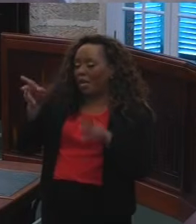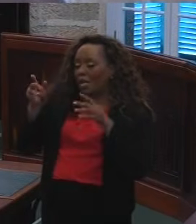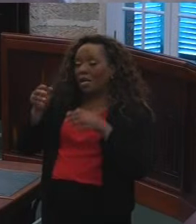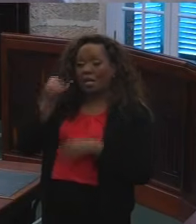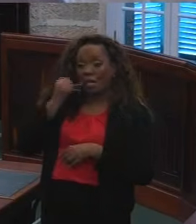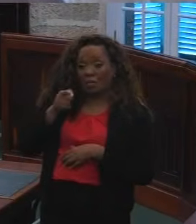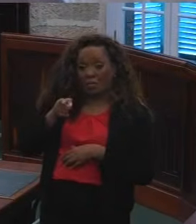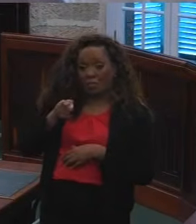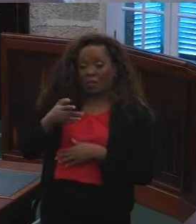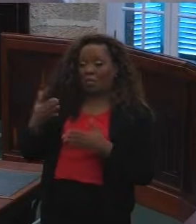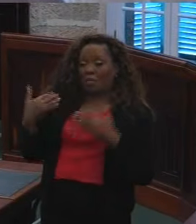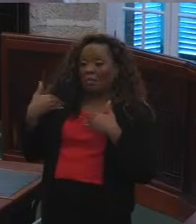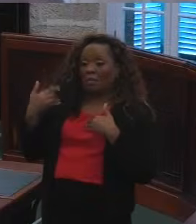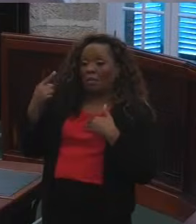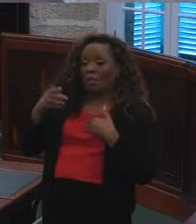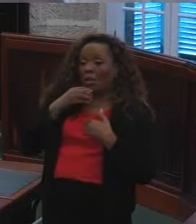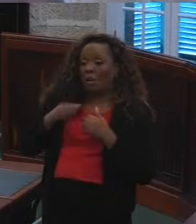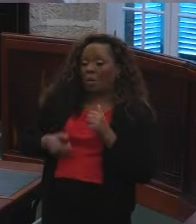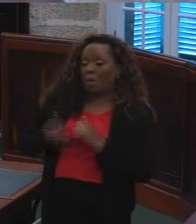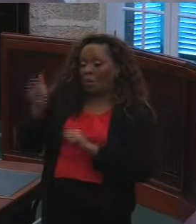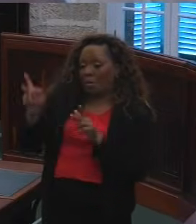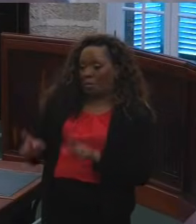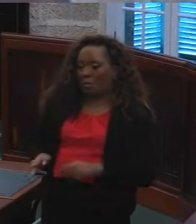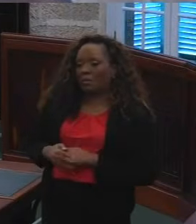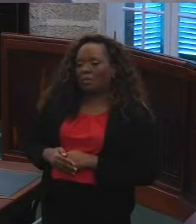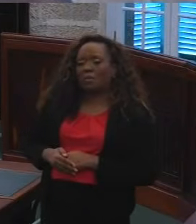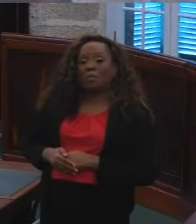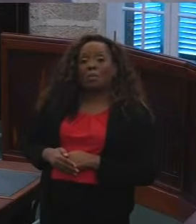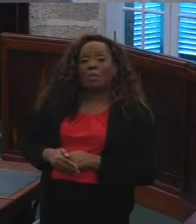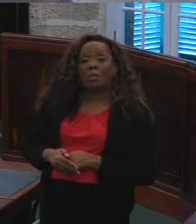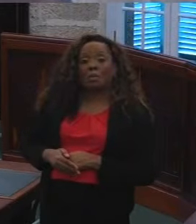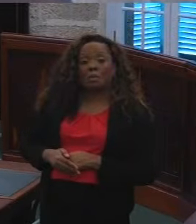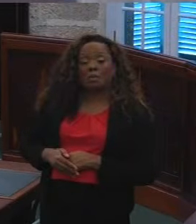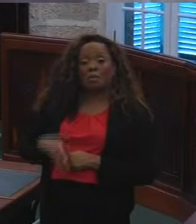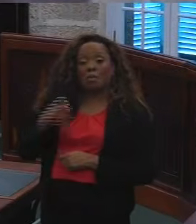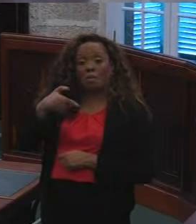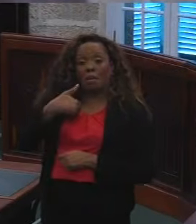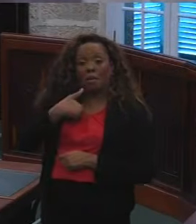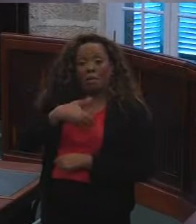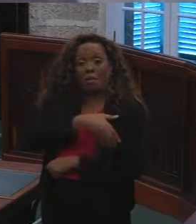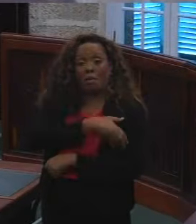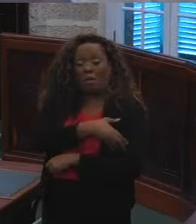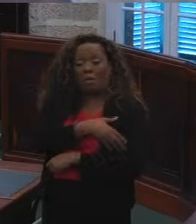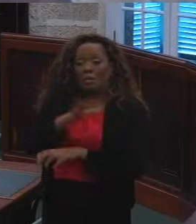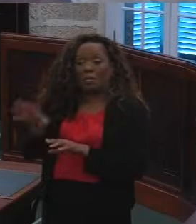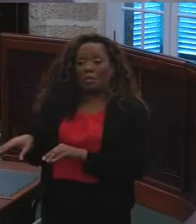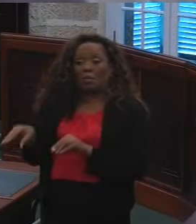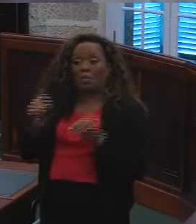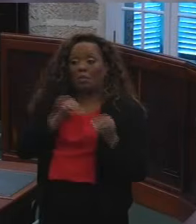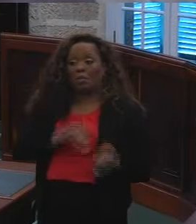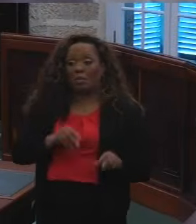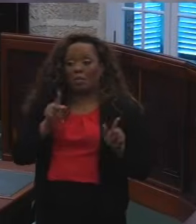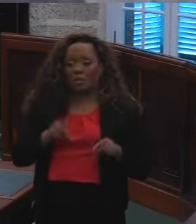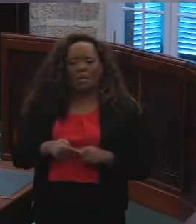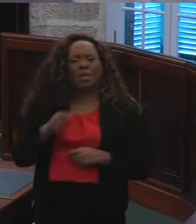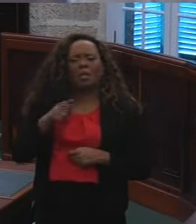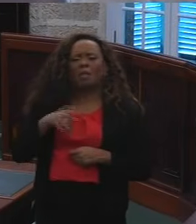place of residence to a safe place where the person has knowledge or reasonable grounds to believe that